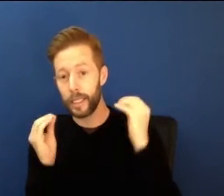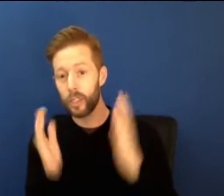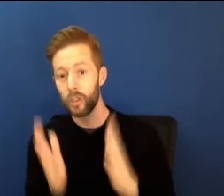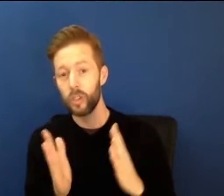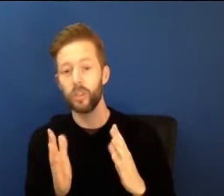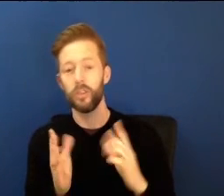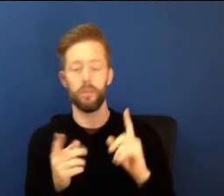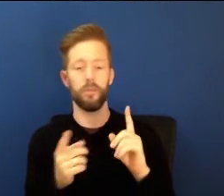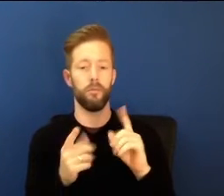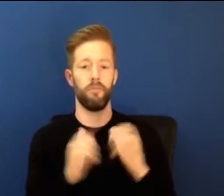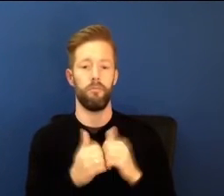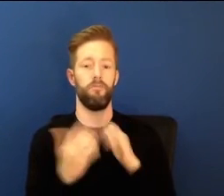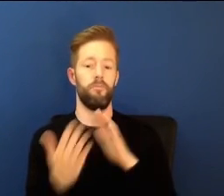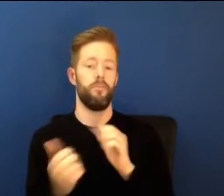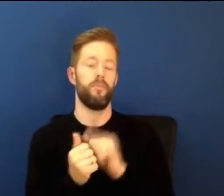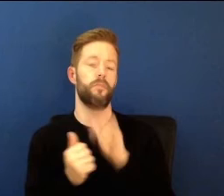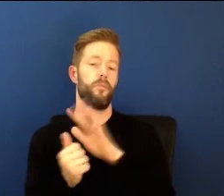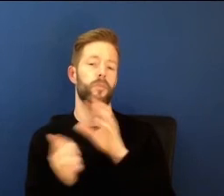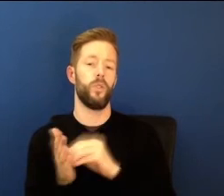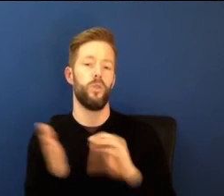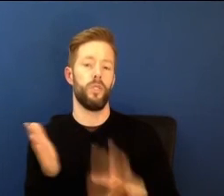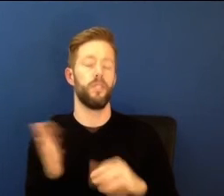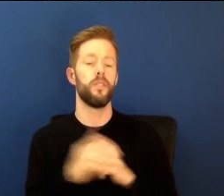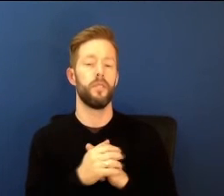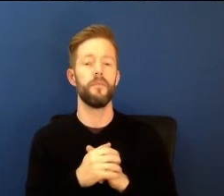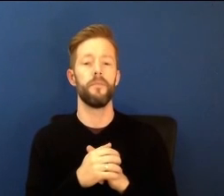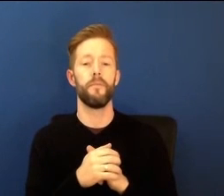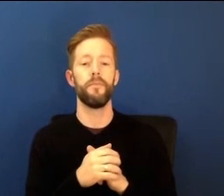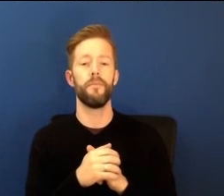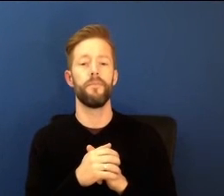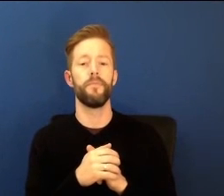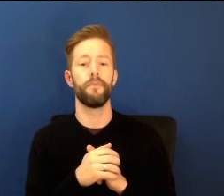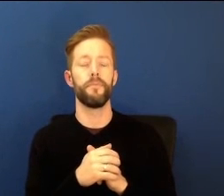my teachers to approach it with their students.